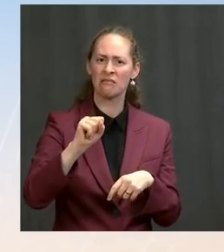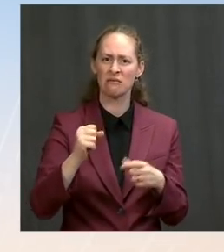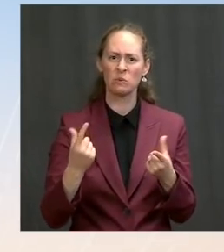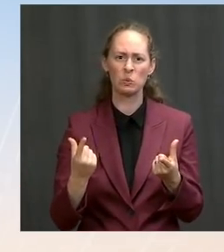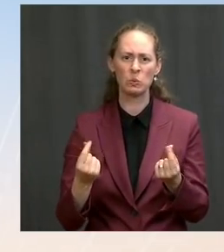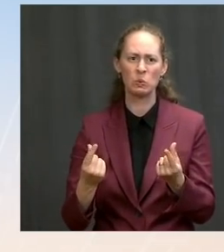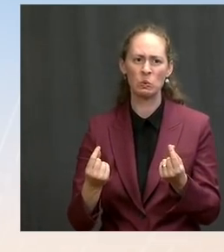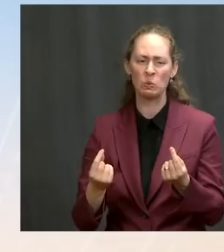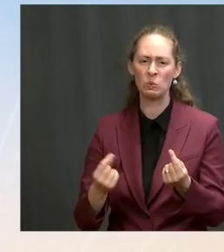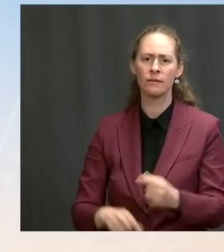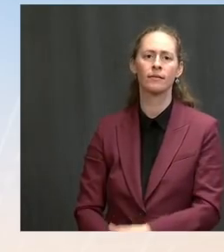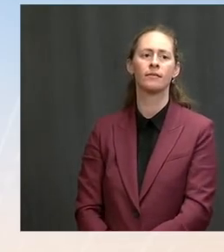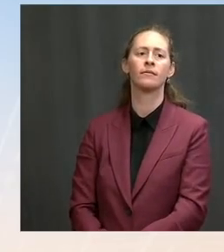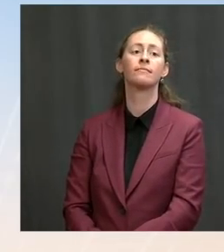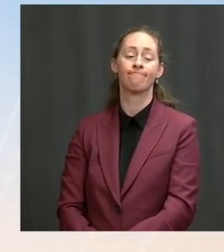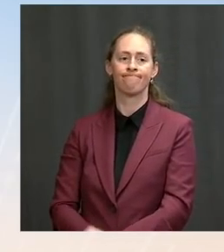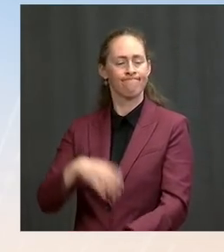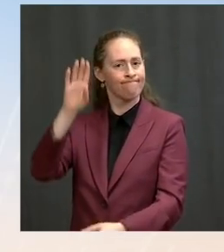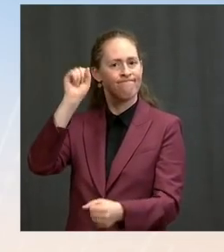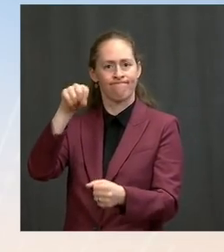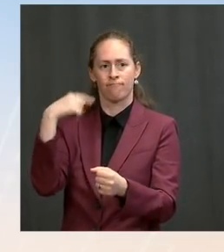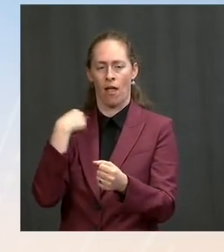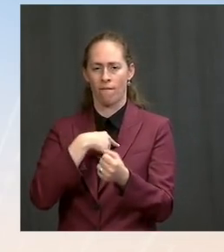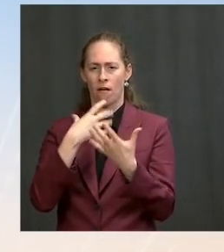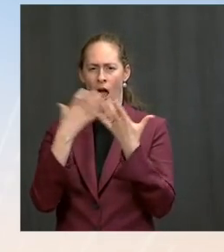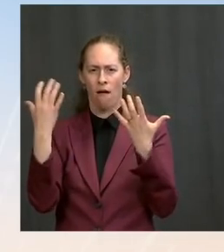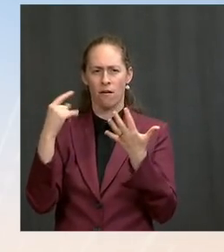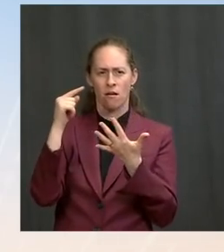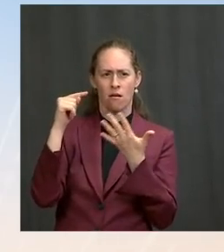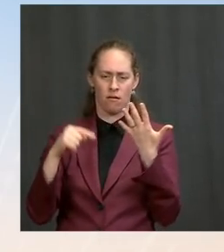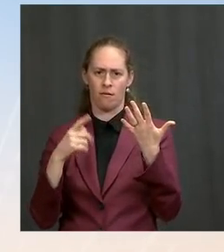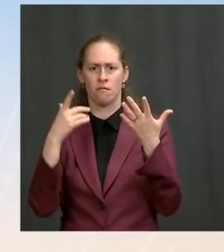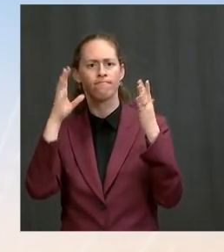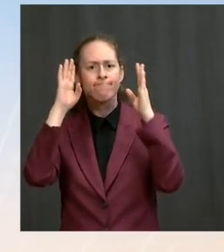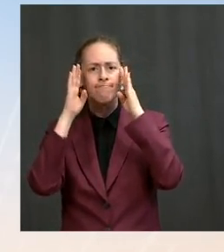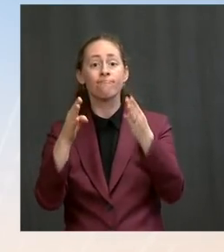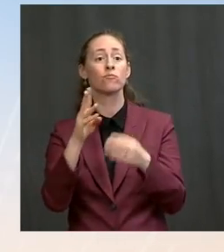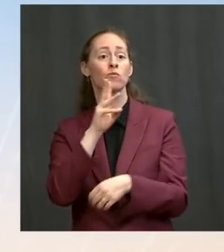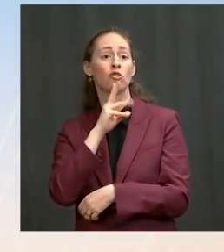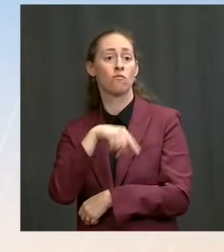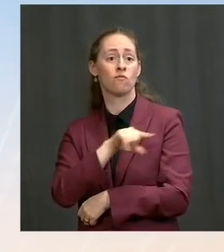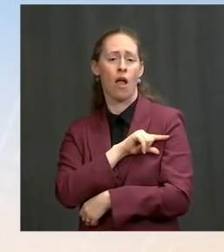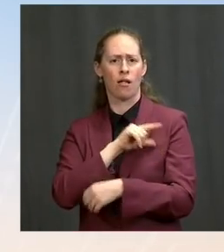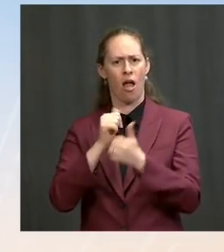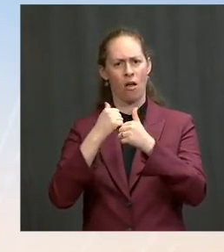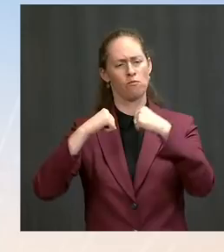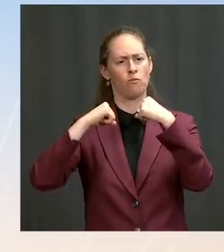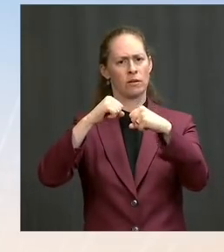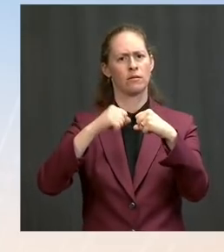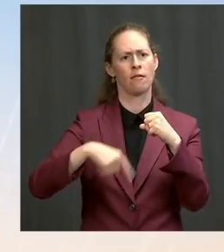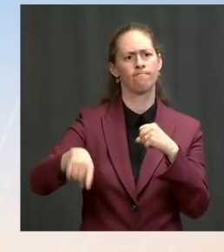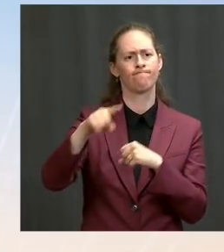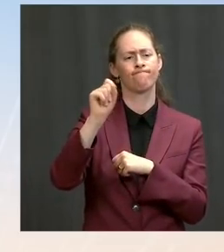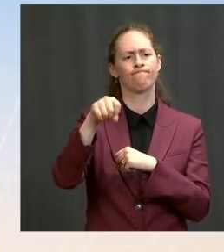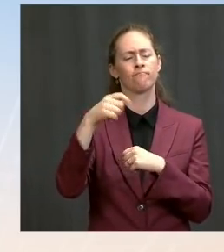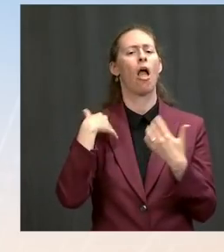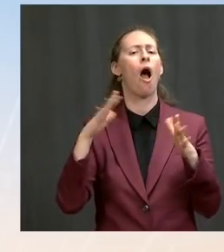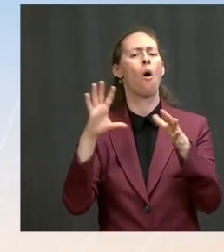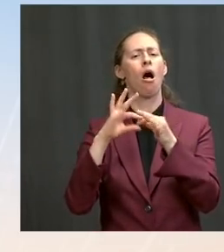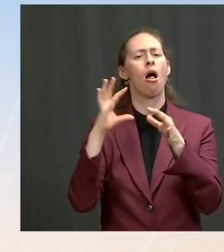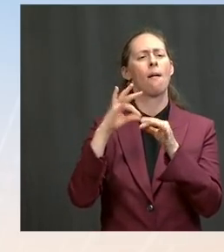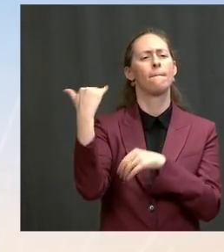tools existing to focus on water quality and water quality protection. What I would say, again, when we look at